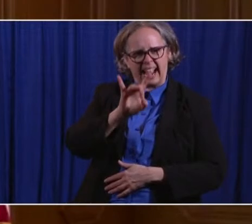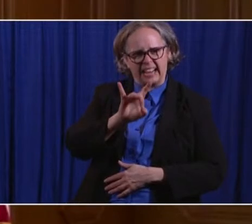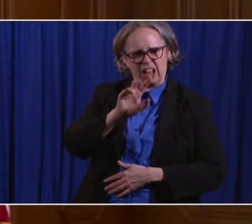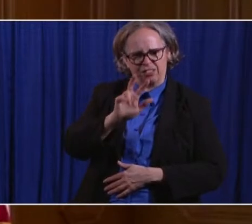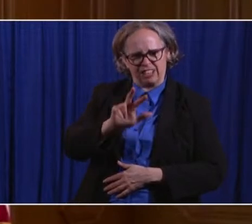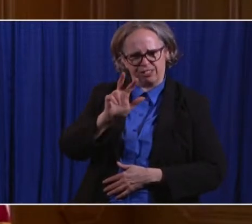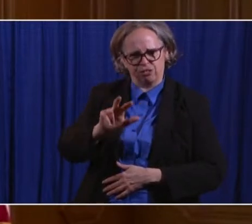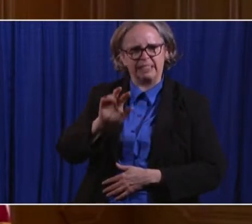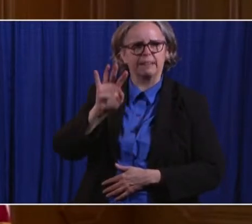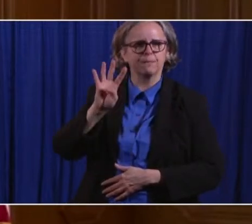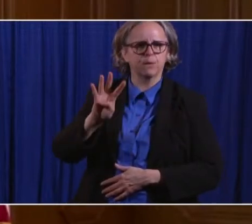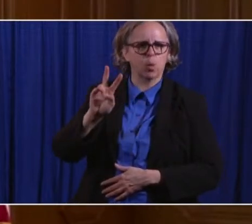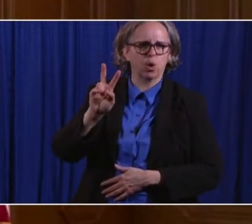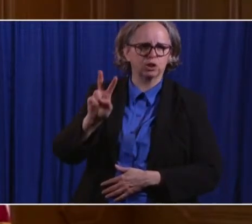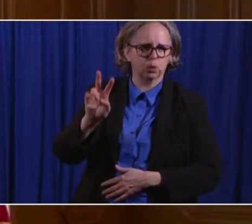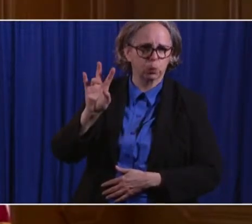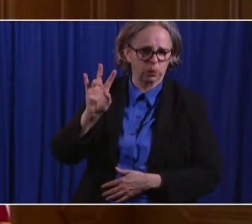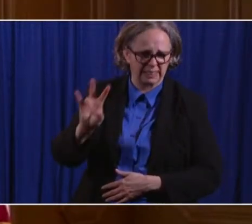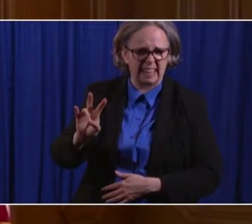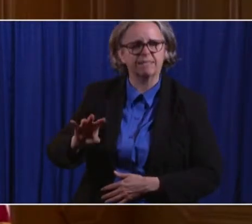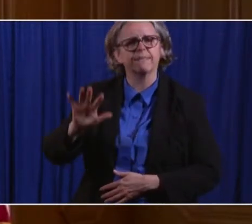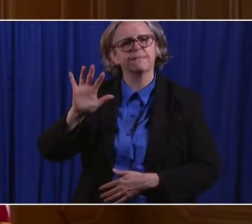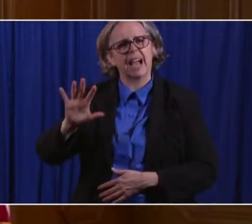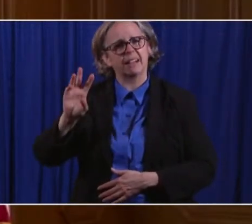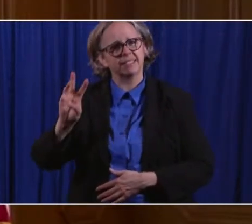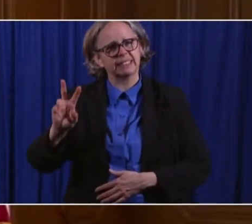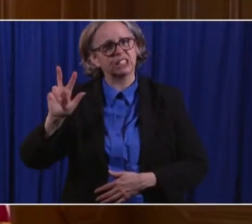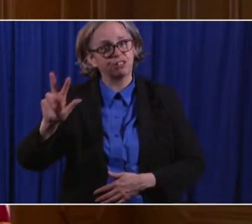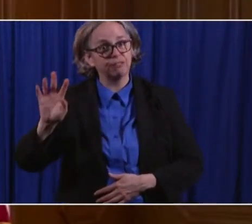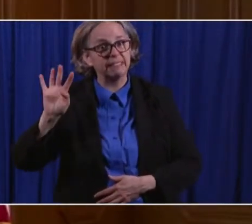833-427-5634 for scheduling help. Someone would help you schedule.